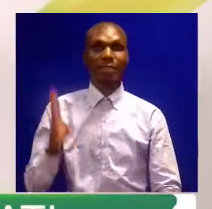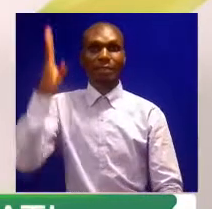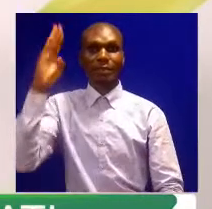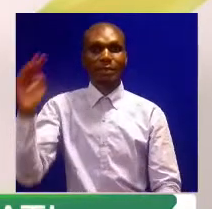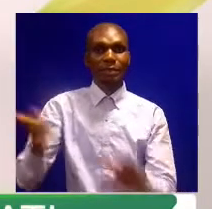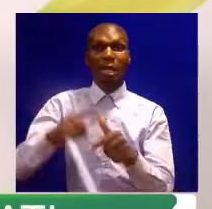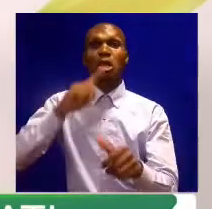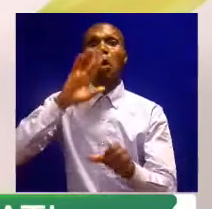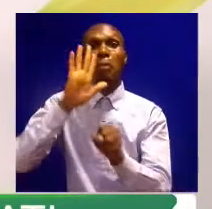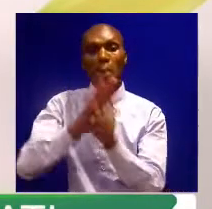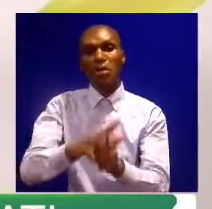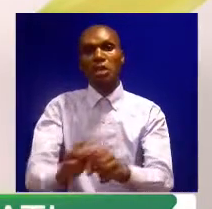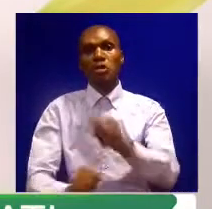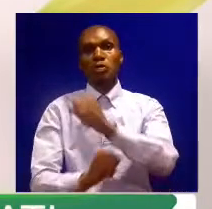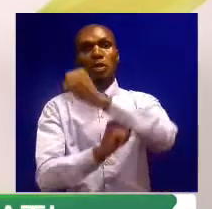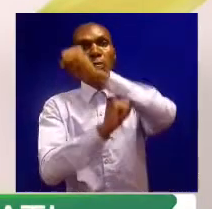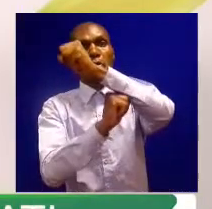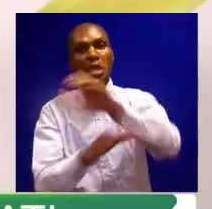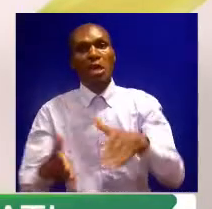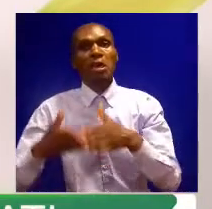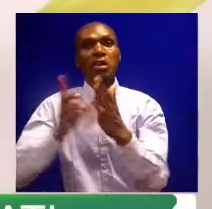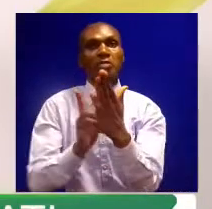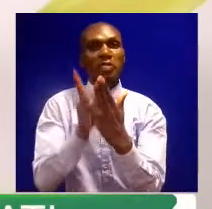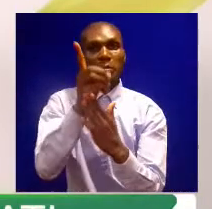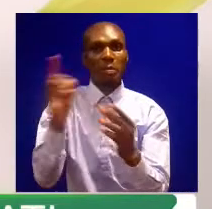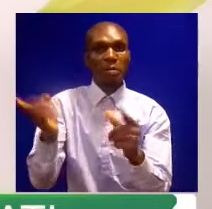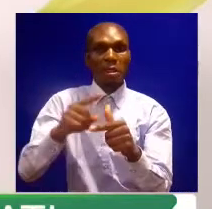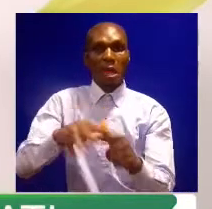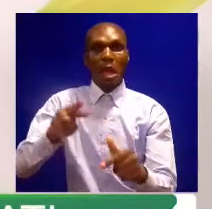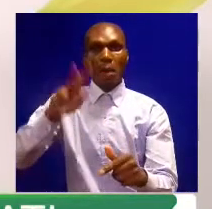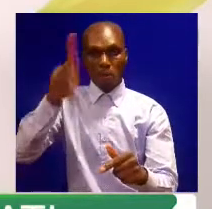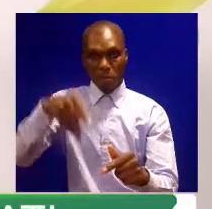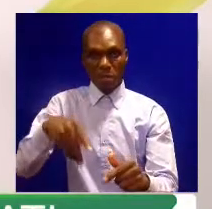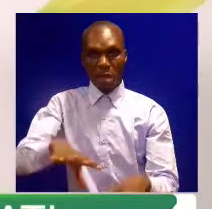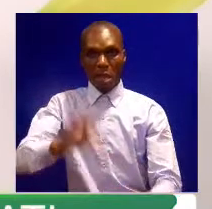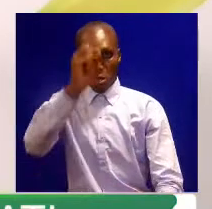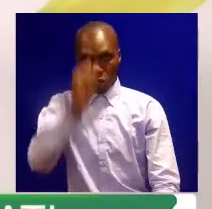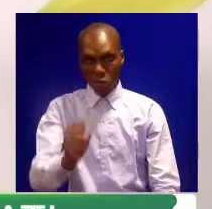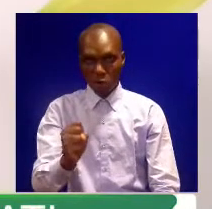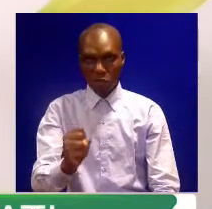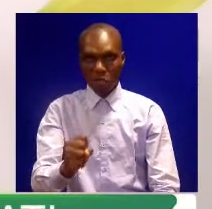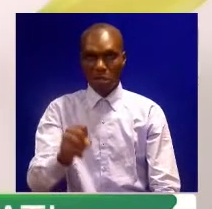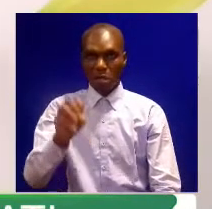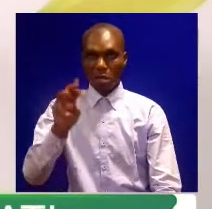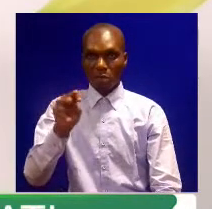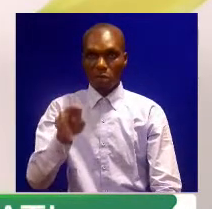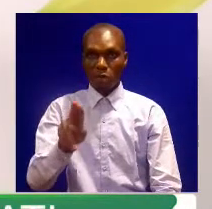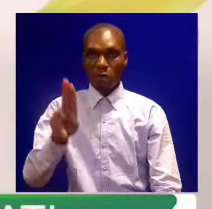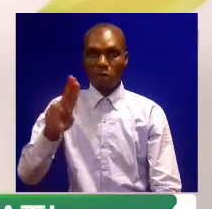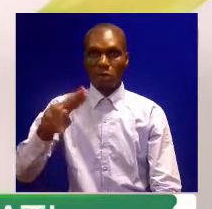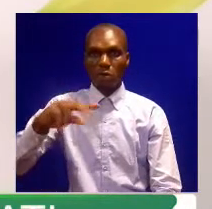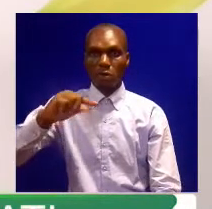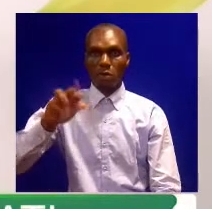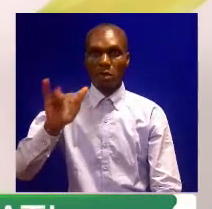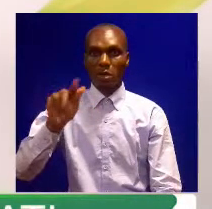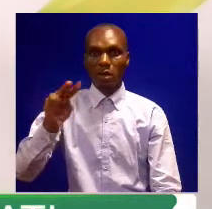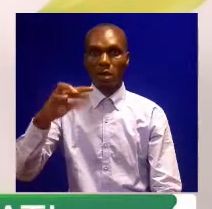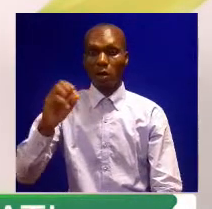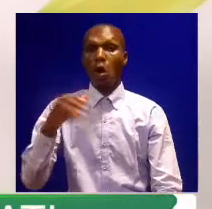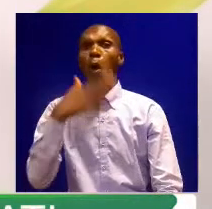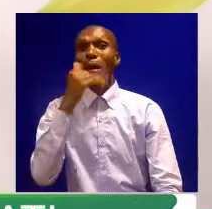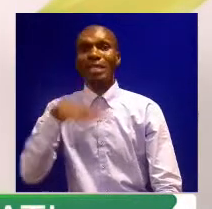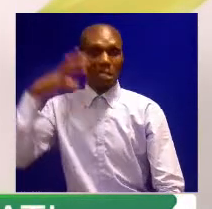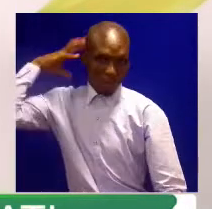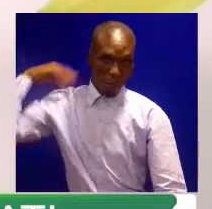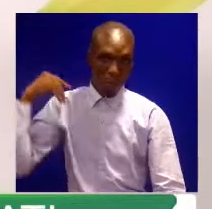irayo chakobwatra na sensemo ya magendro mubunke o south mugrango silvana sosoro ni gamugani arati koene kia unango ikeraniare emirimo